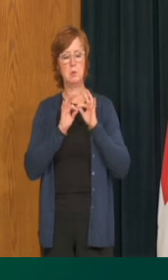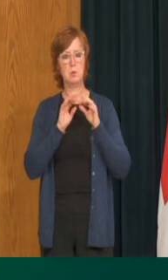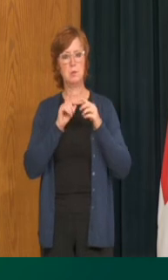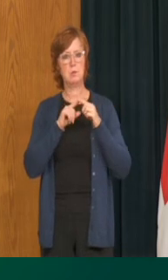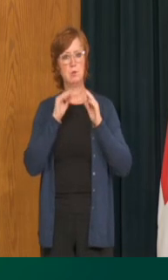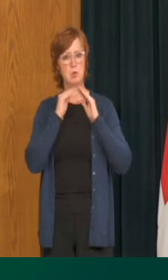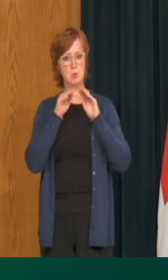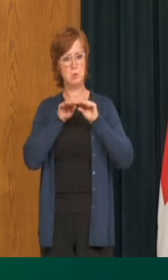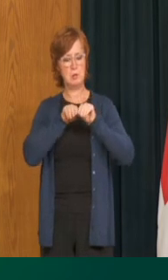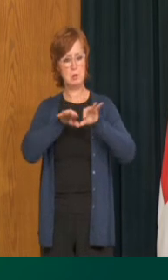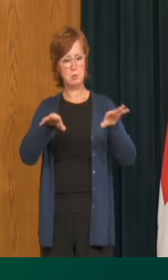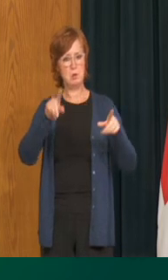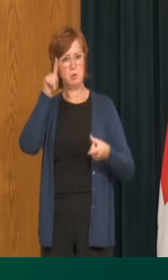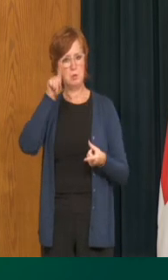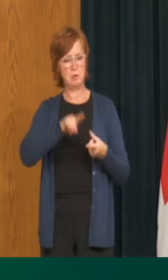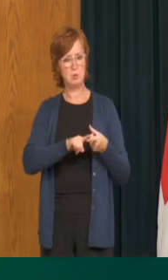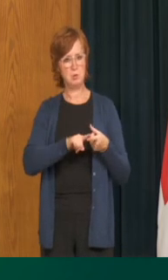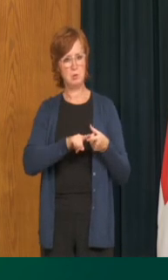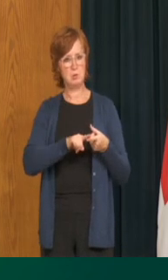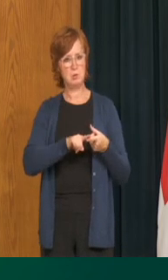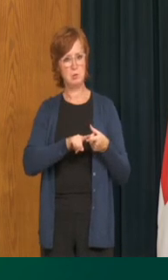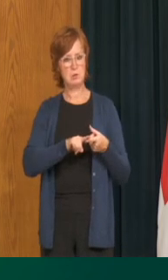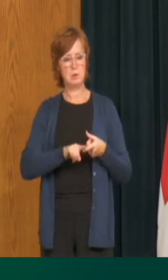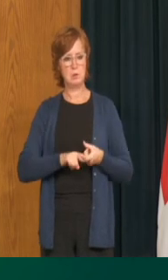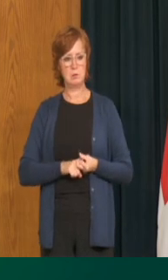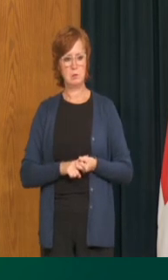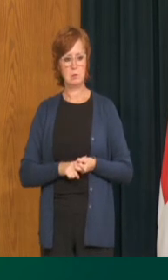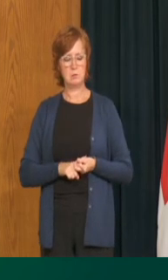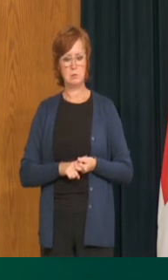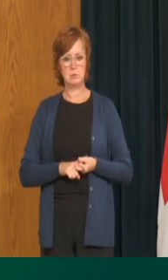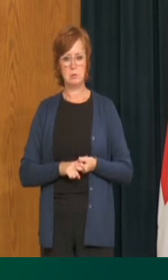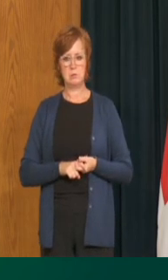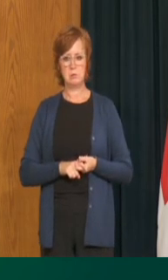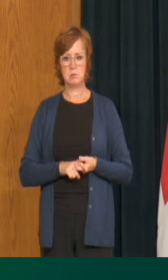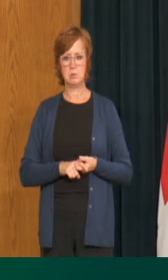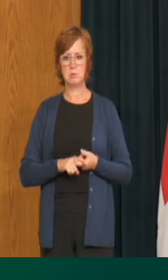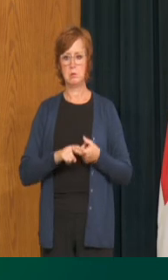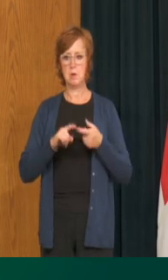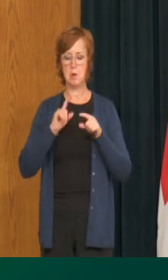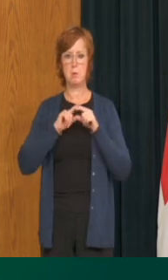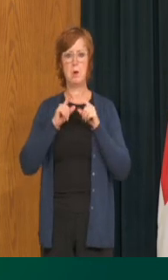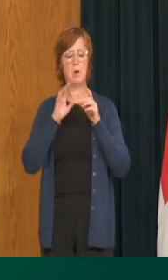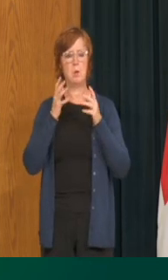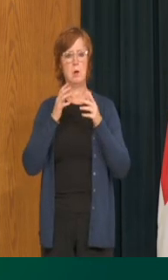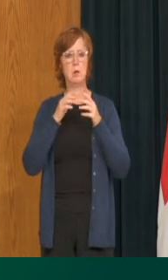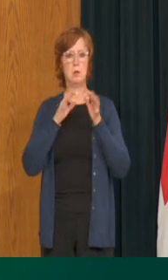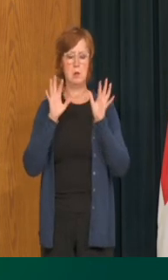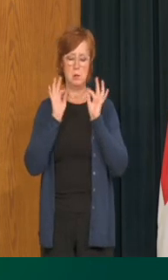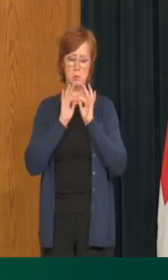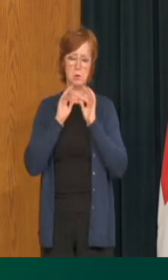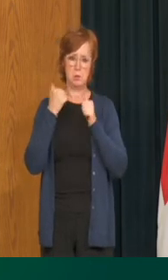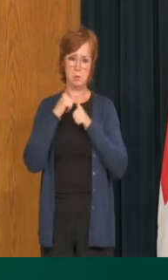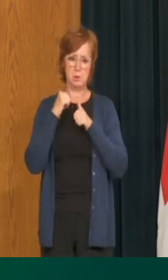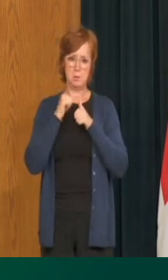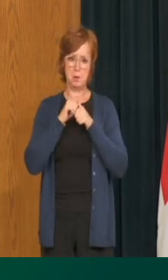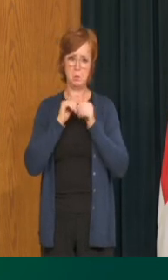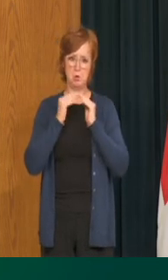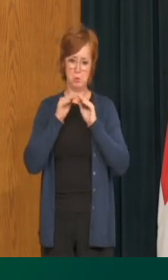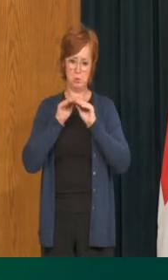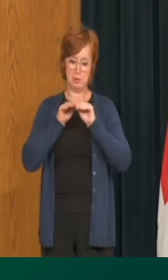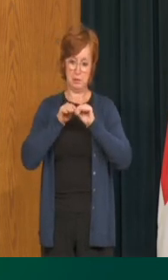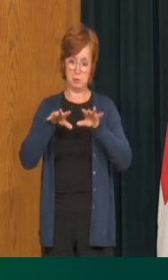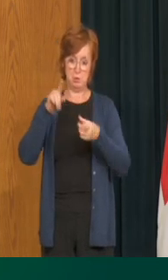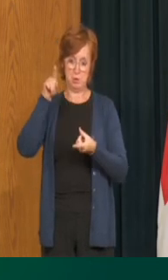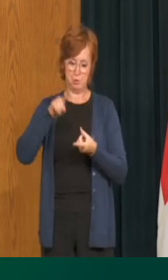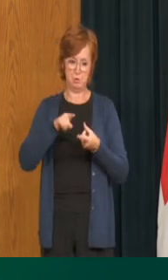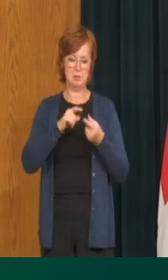sometimes those more relaxed visitation policies get tightened up a bit. So I think that is something that we must absolutely continue with, protecting